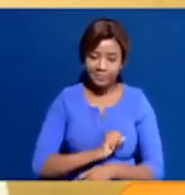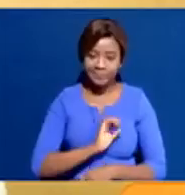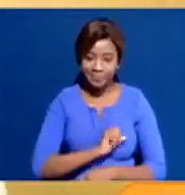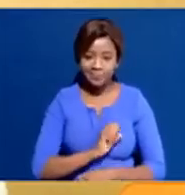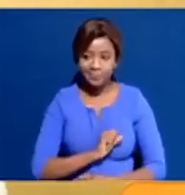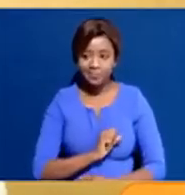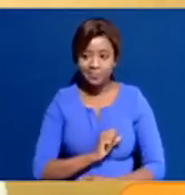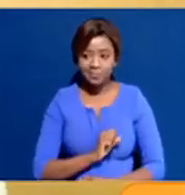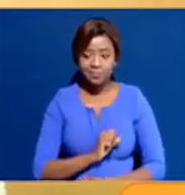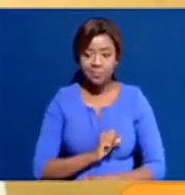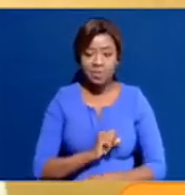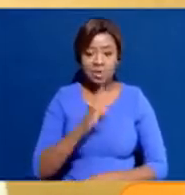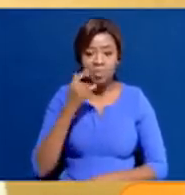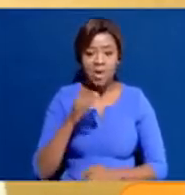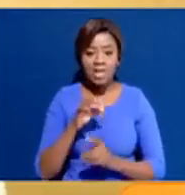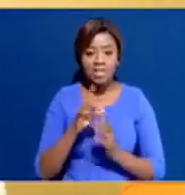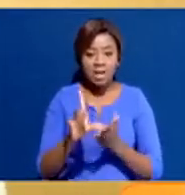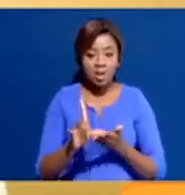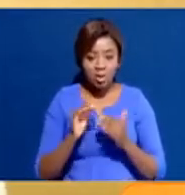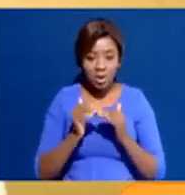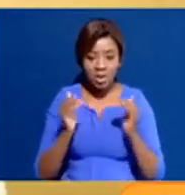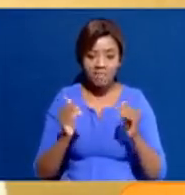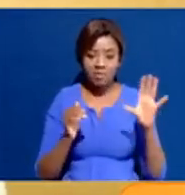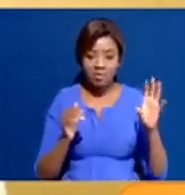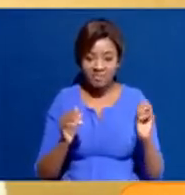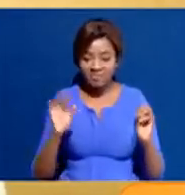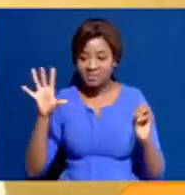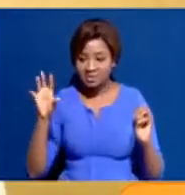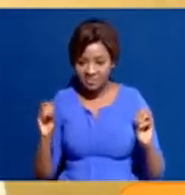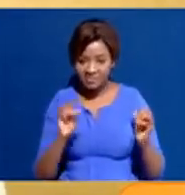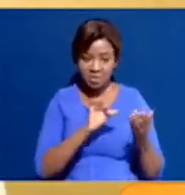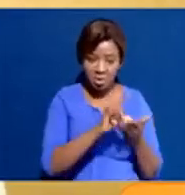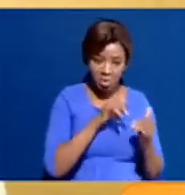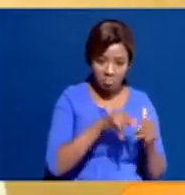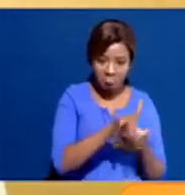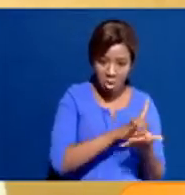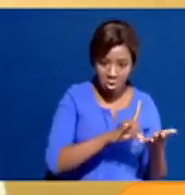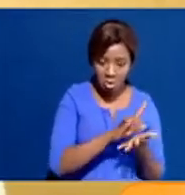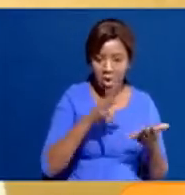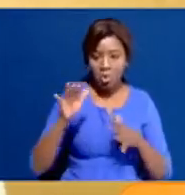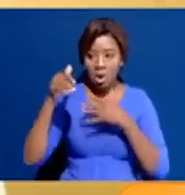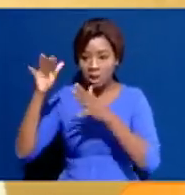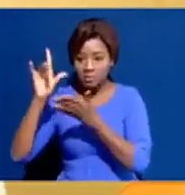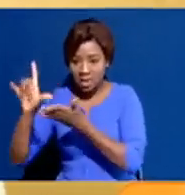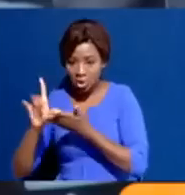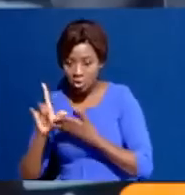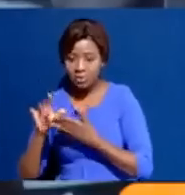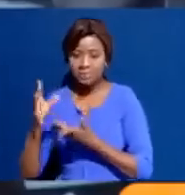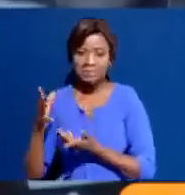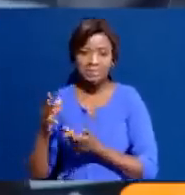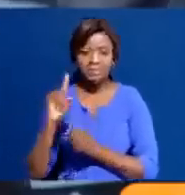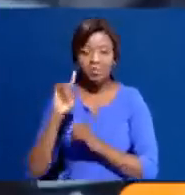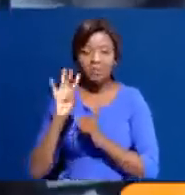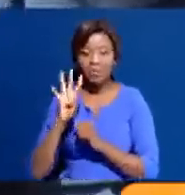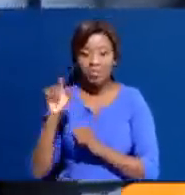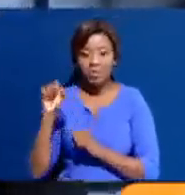50-50 foreign and domestic, that means more than 4.5 trillion Kenya shillings is foreign debt.